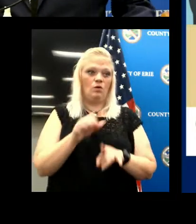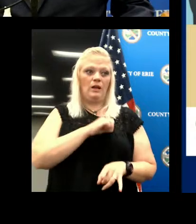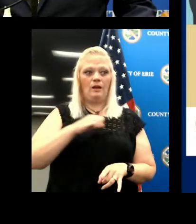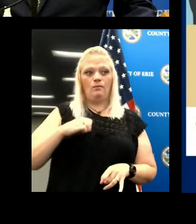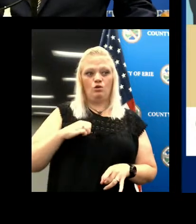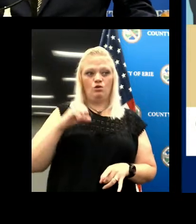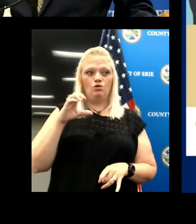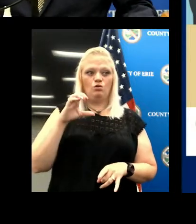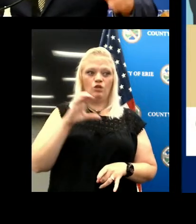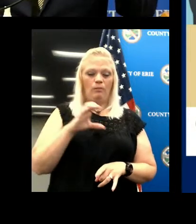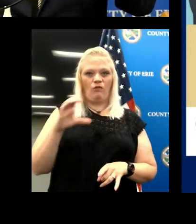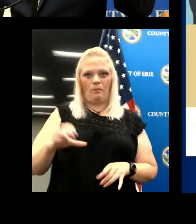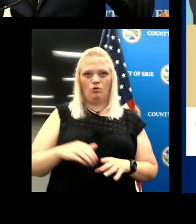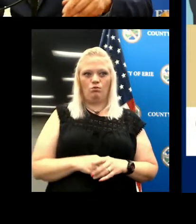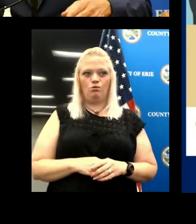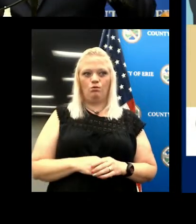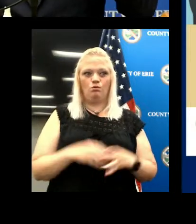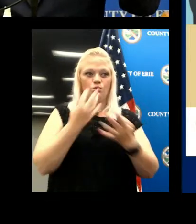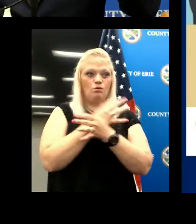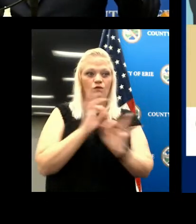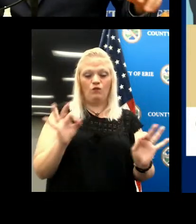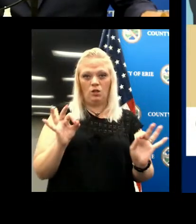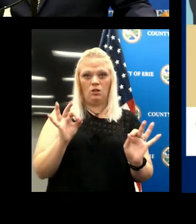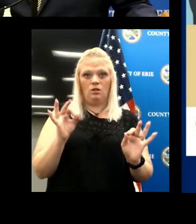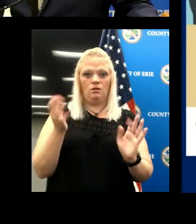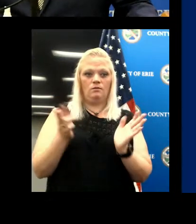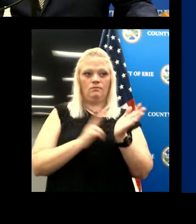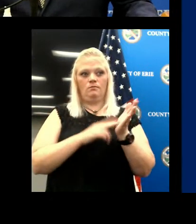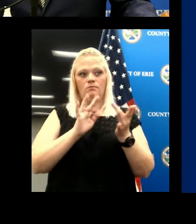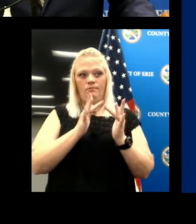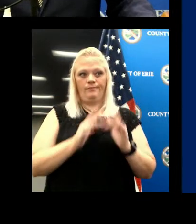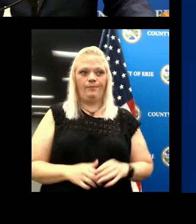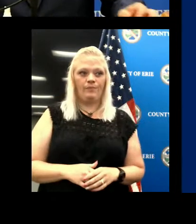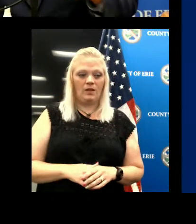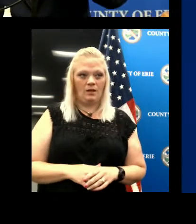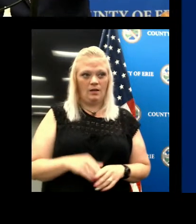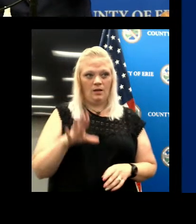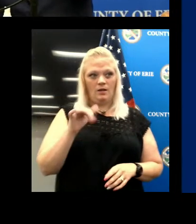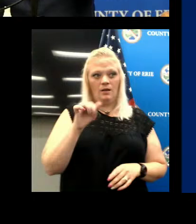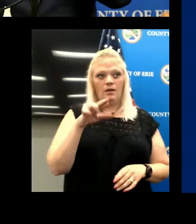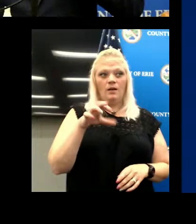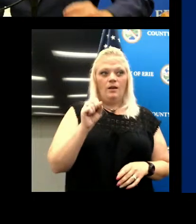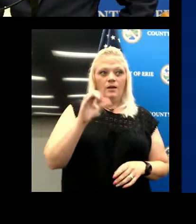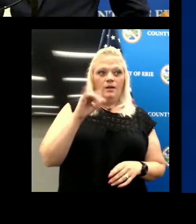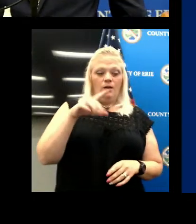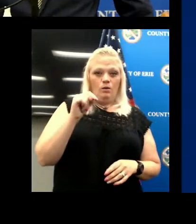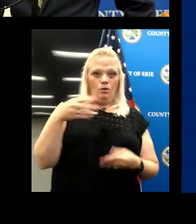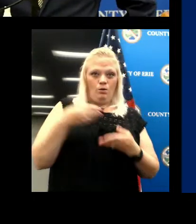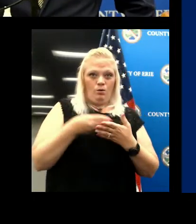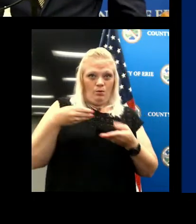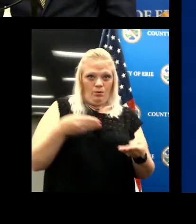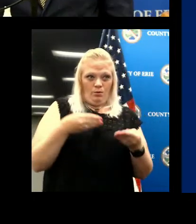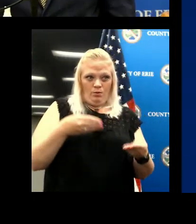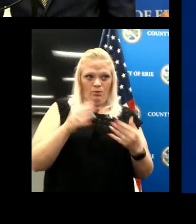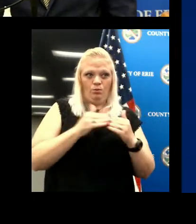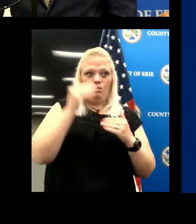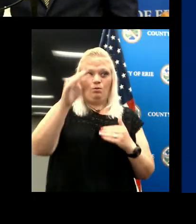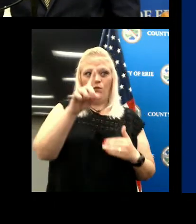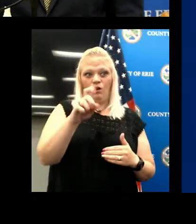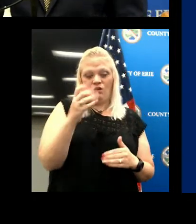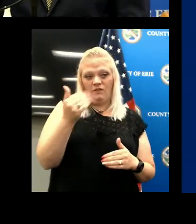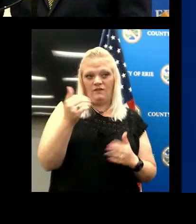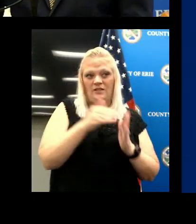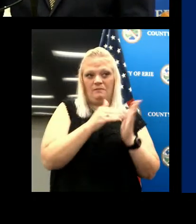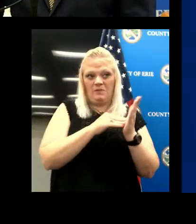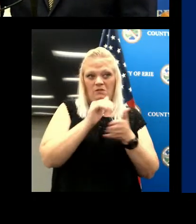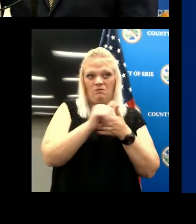of Commerce. Free Zoom webinar, sign online. CARES Act funding. More than $115